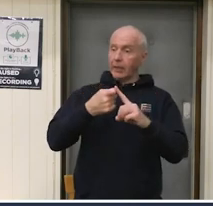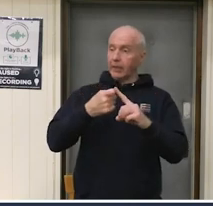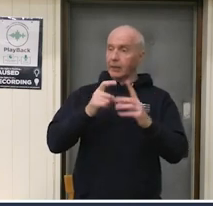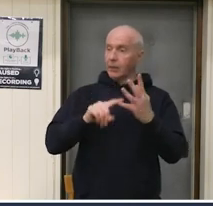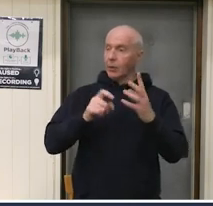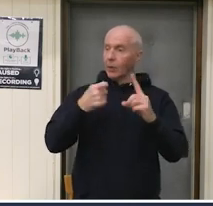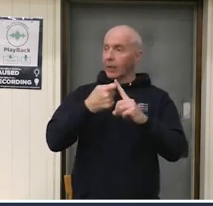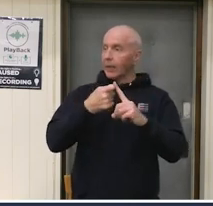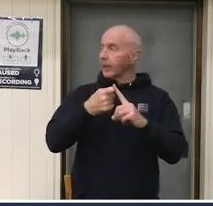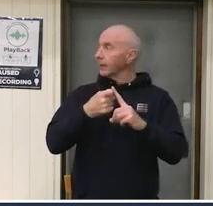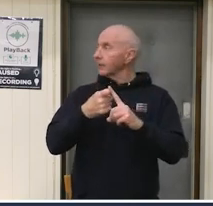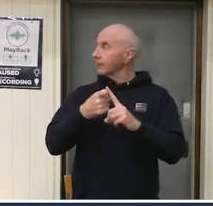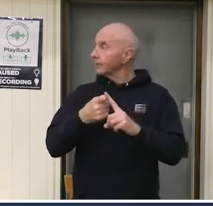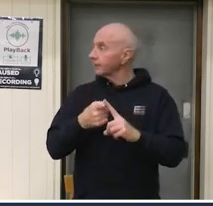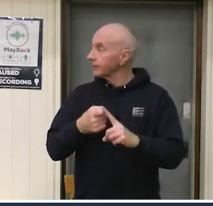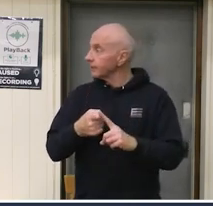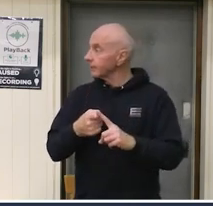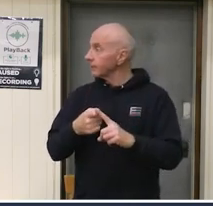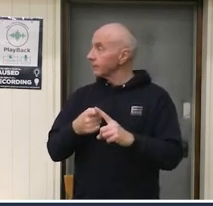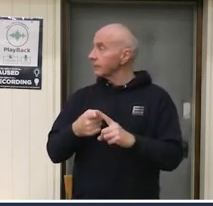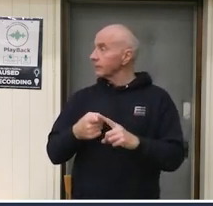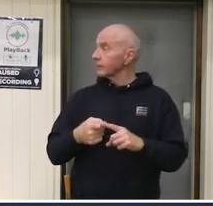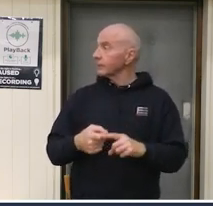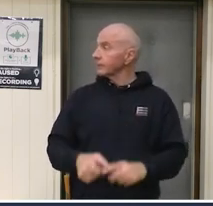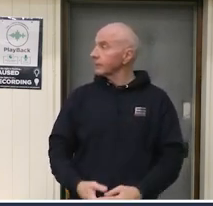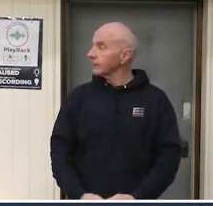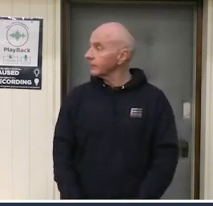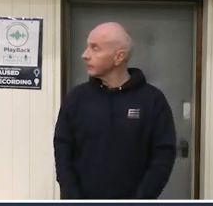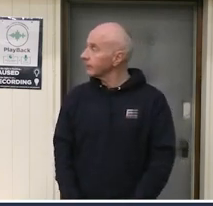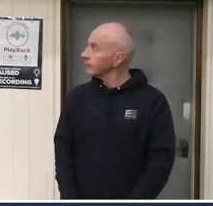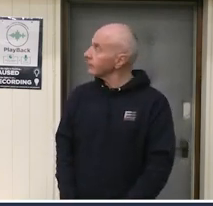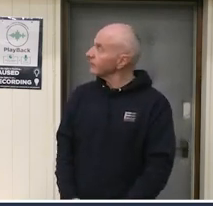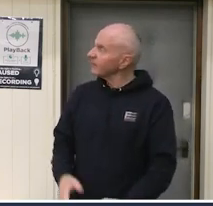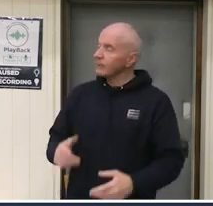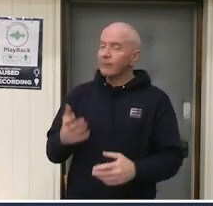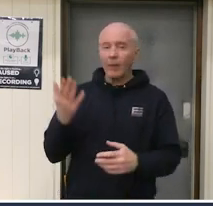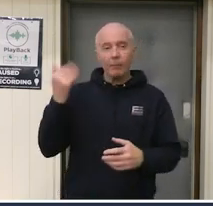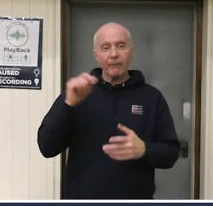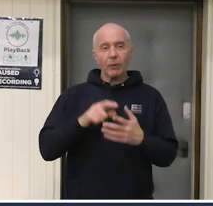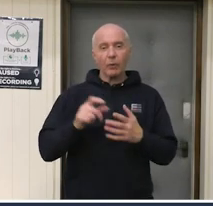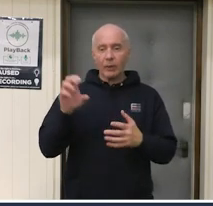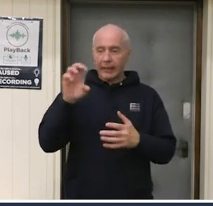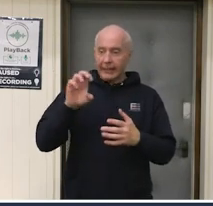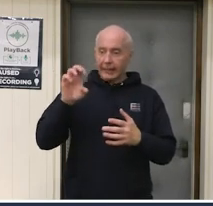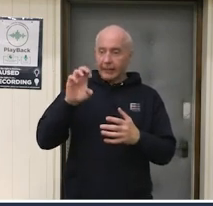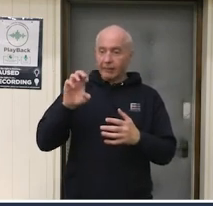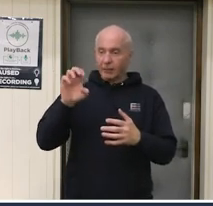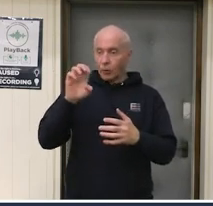it is anymore, but it was technically EU soil on this little tiny patch of device.